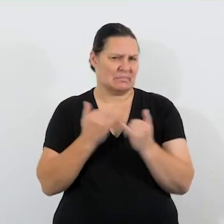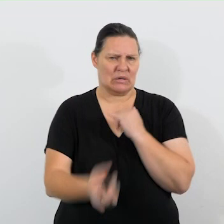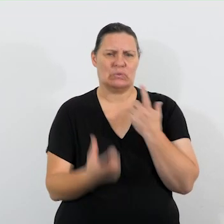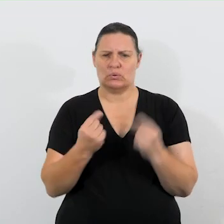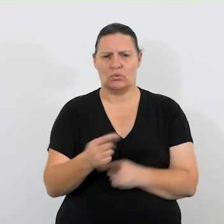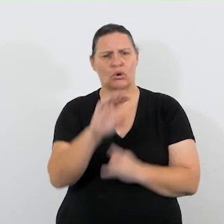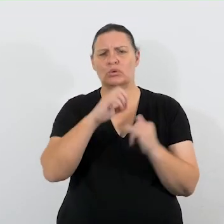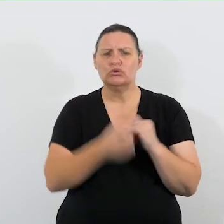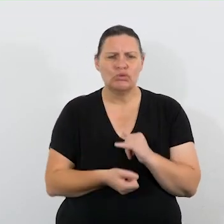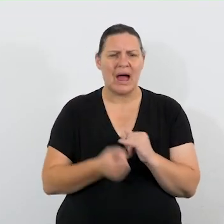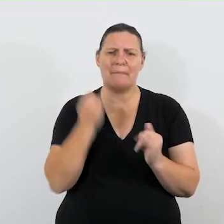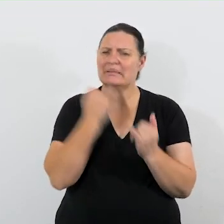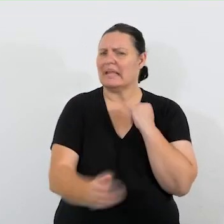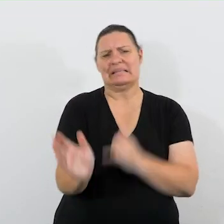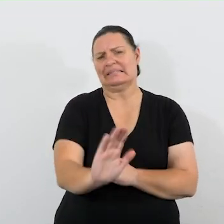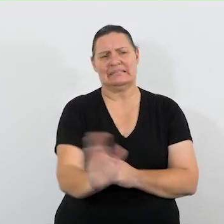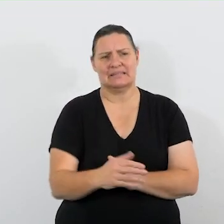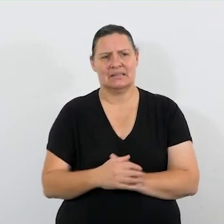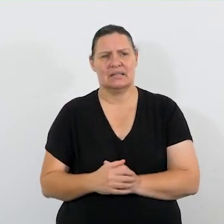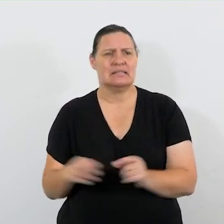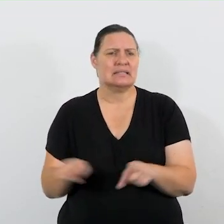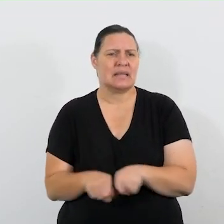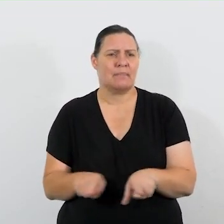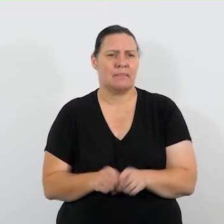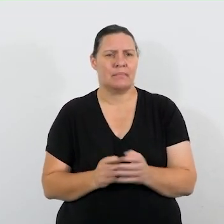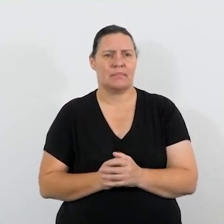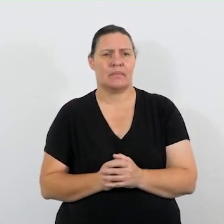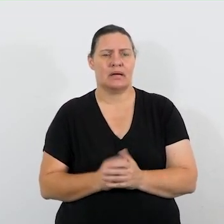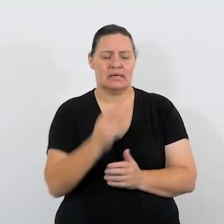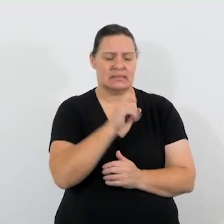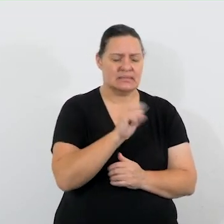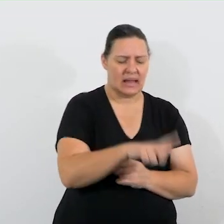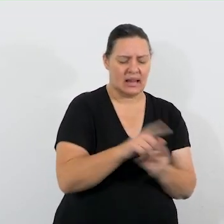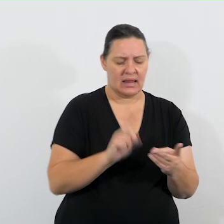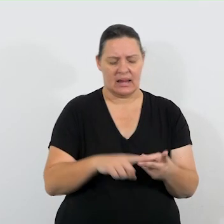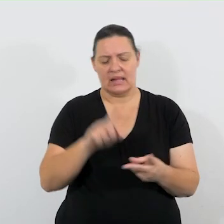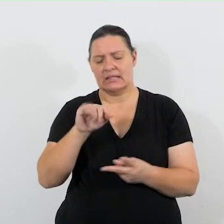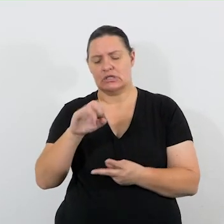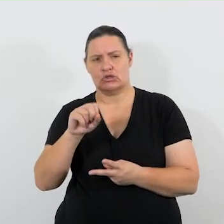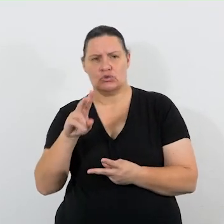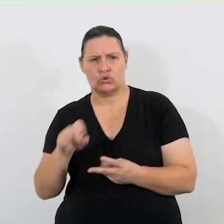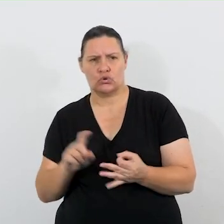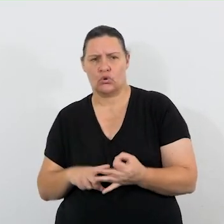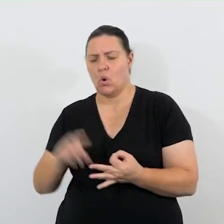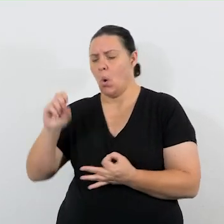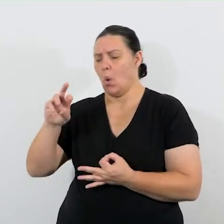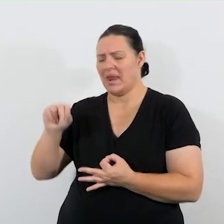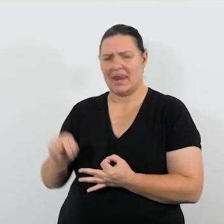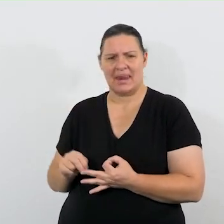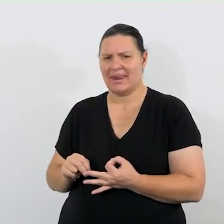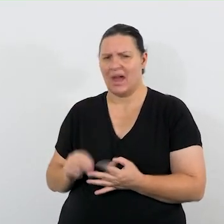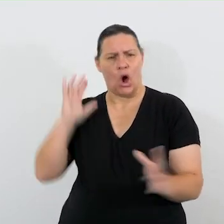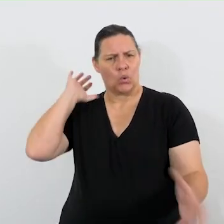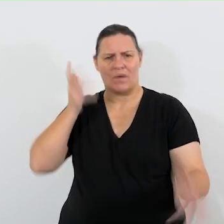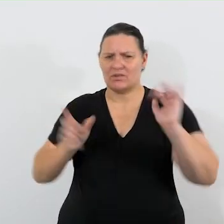errors. Try not to make the following mistakes, like confusing a cell, a tissue, and an organ.